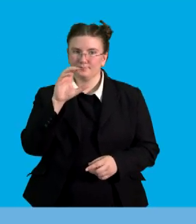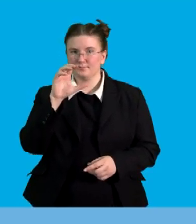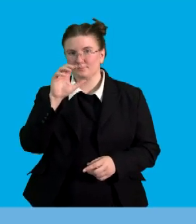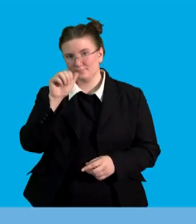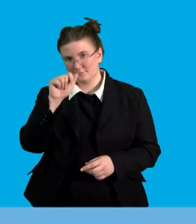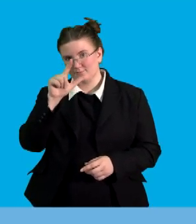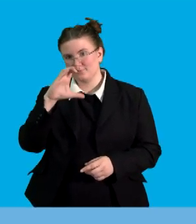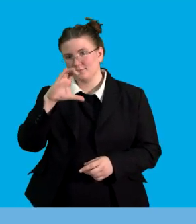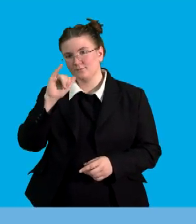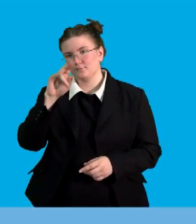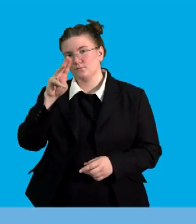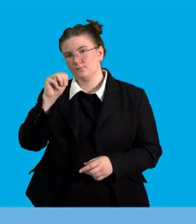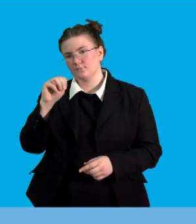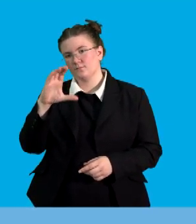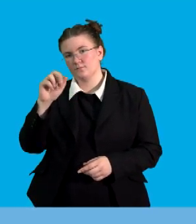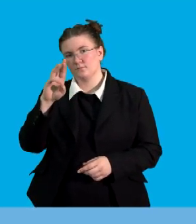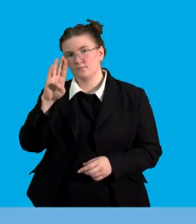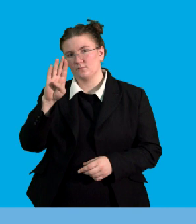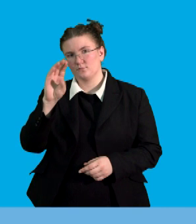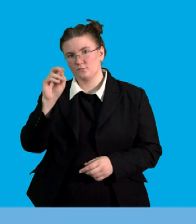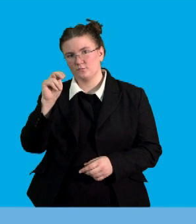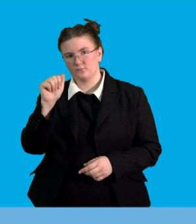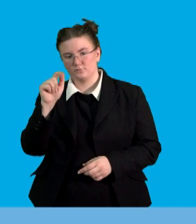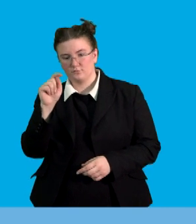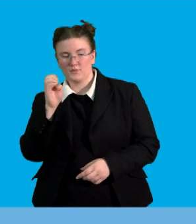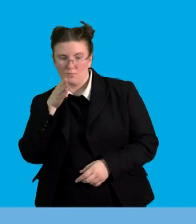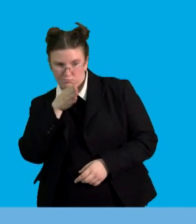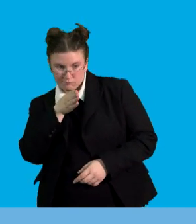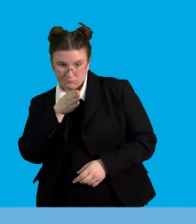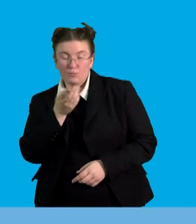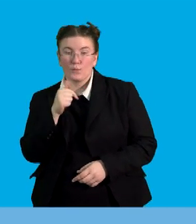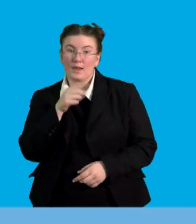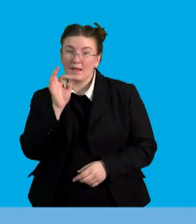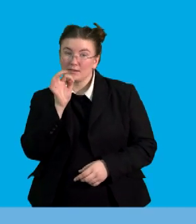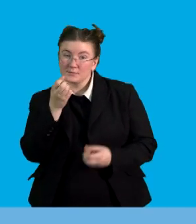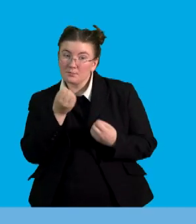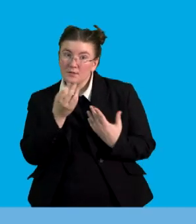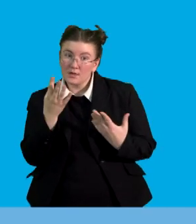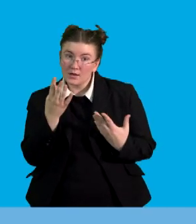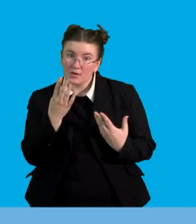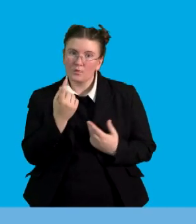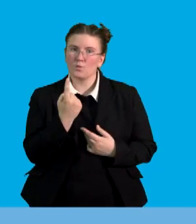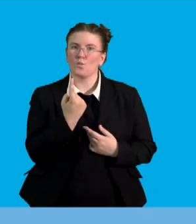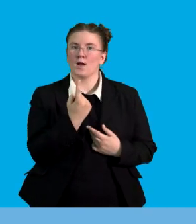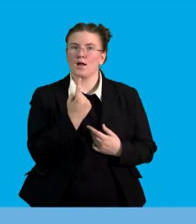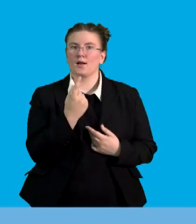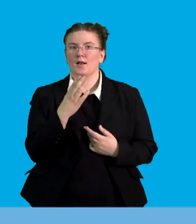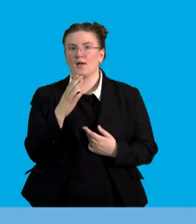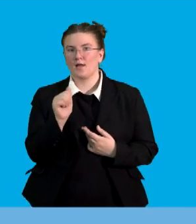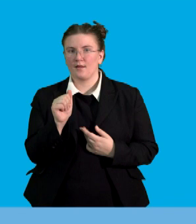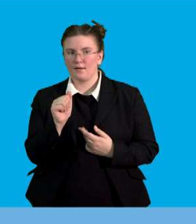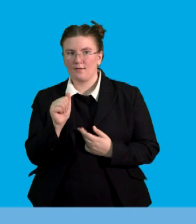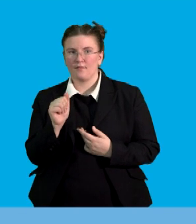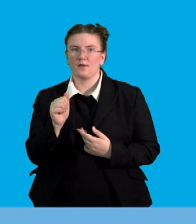there. Then now, how many carbon atoms do we find in that particular compound? We have 1 calcium, we